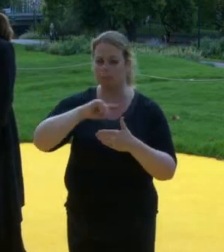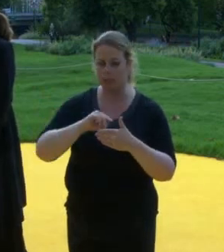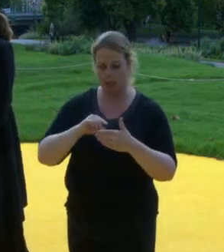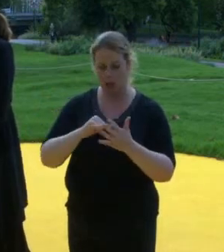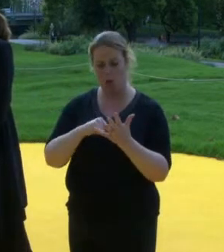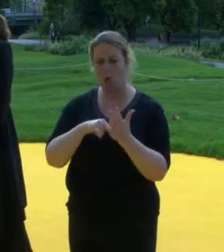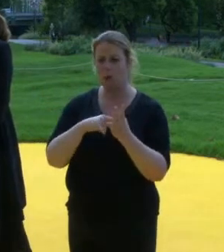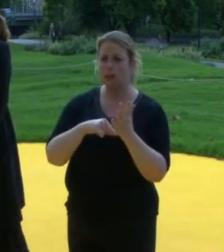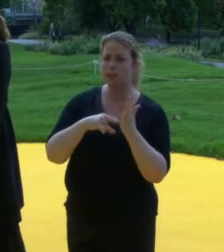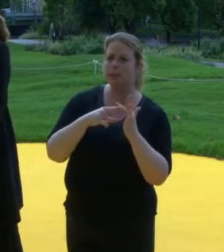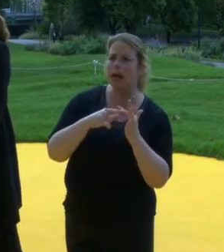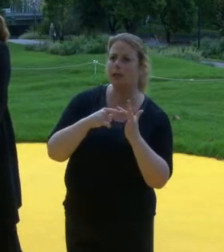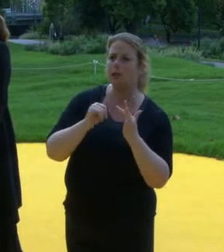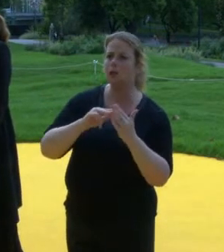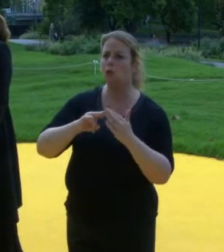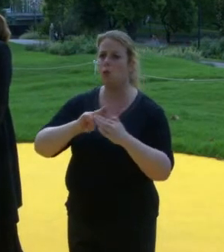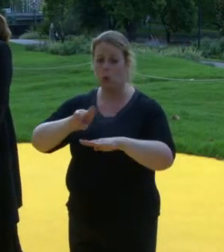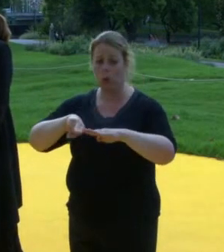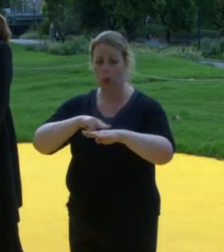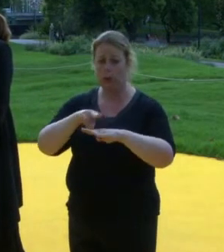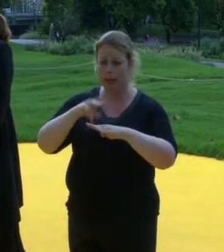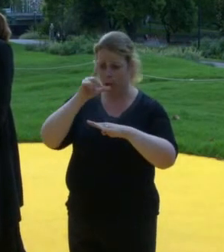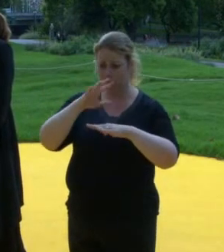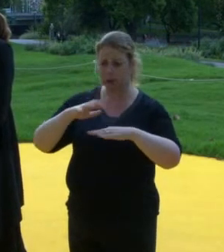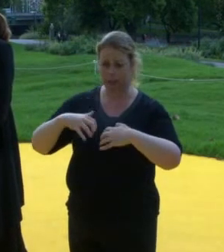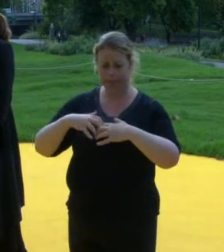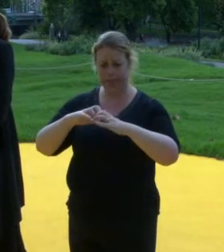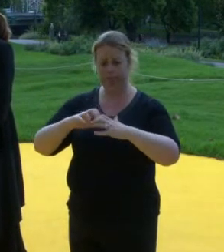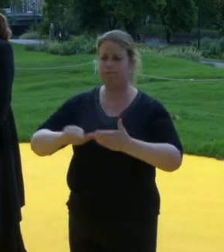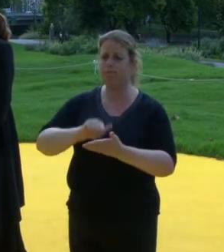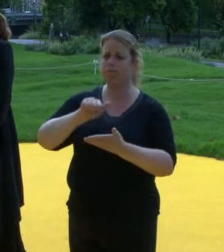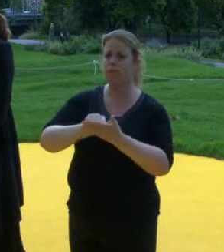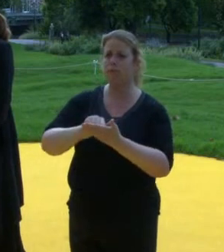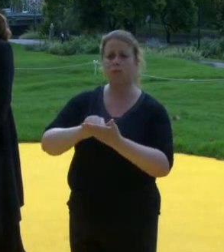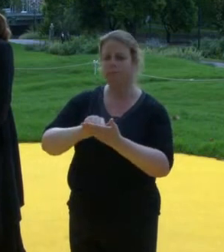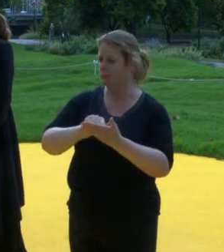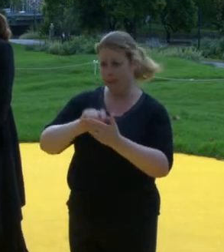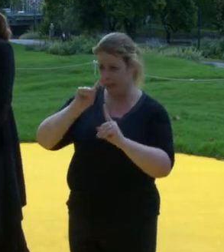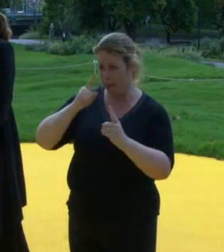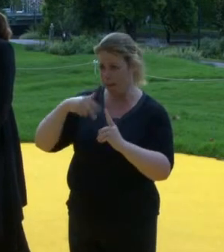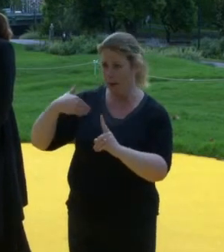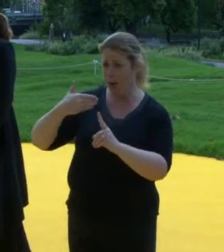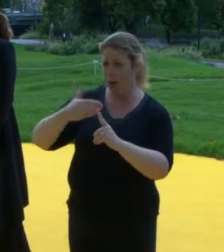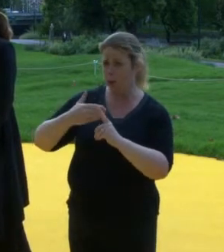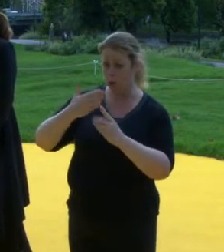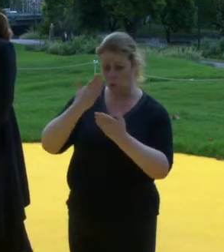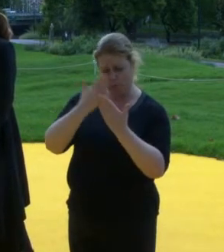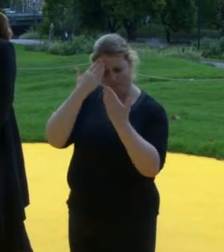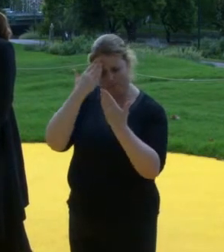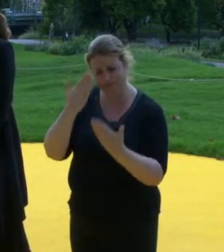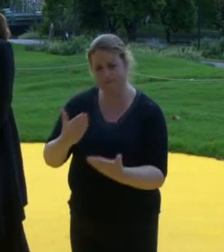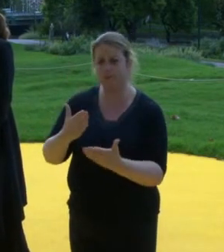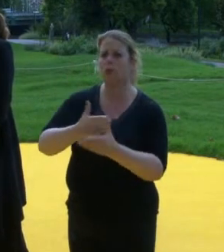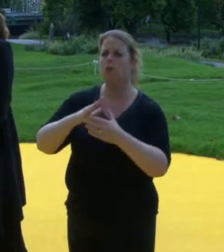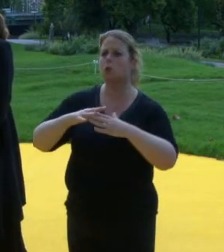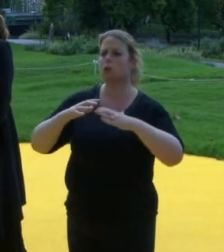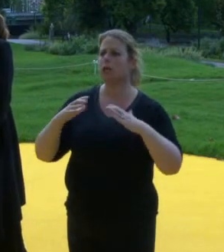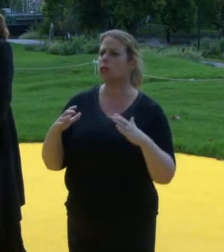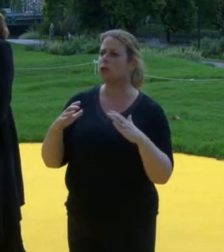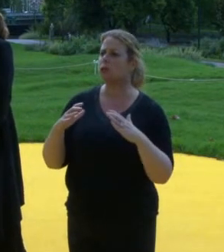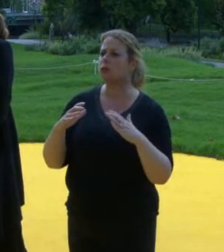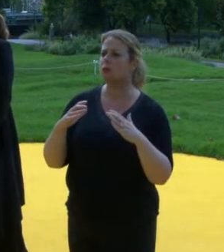nation until we reach treaty and until we respect First Nations peoples. Storytelling is so vitally